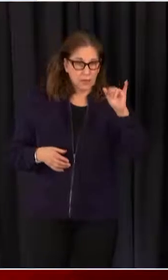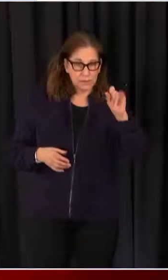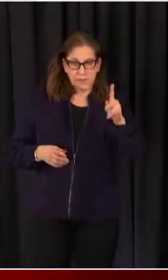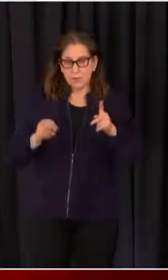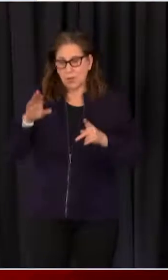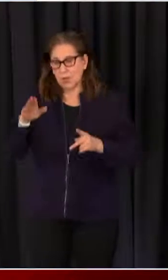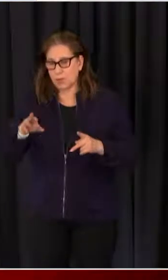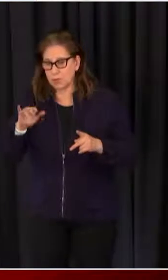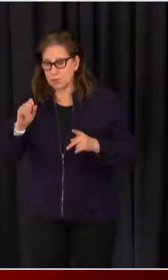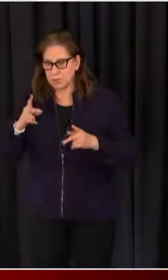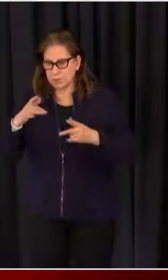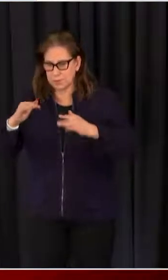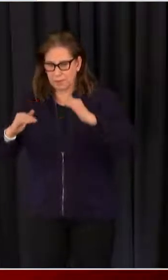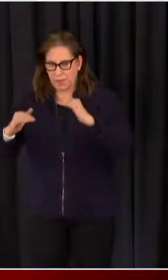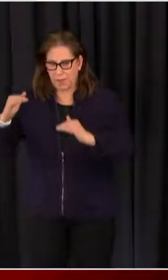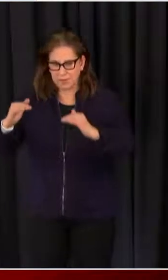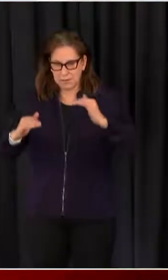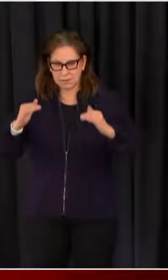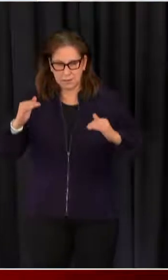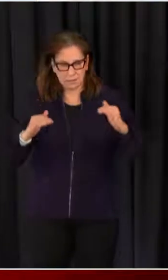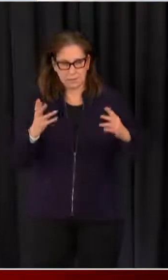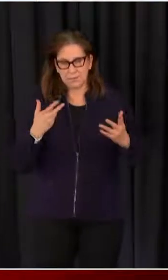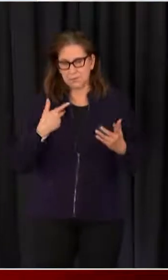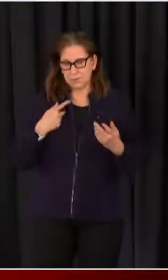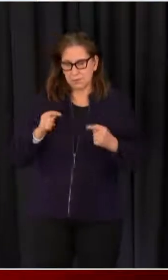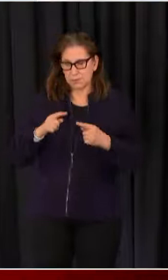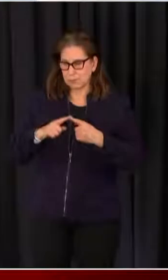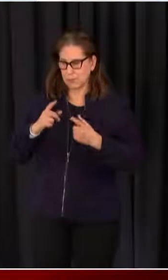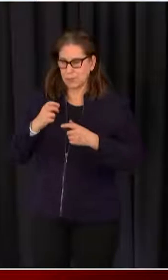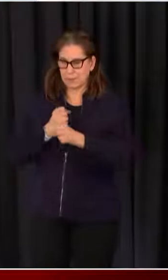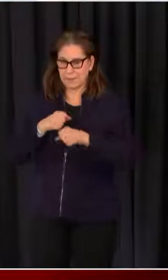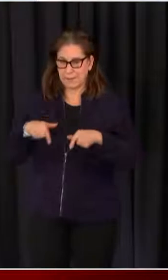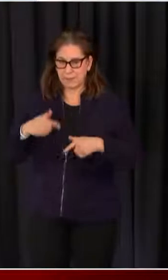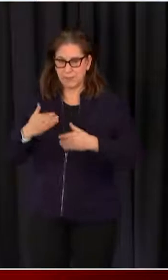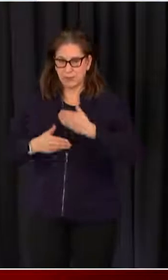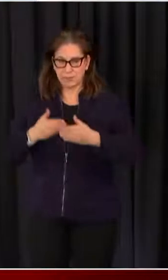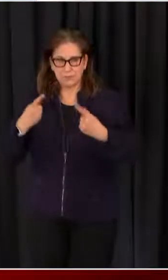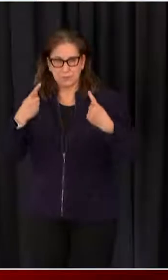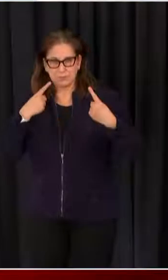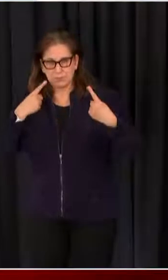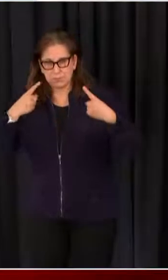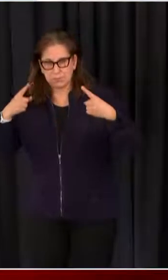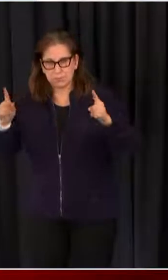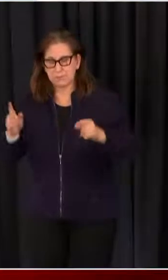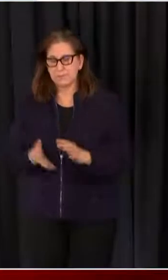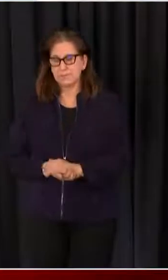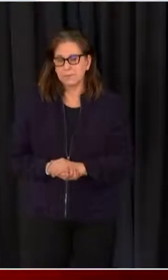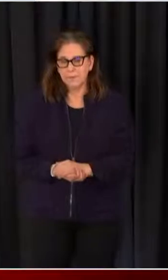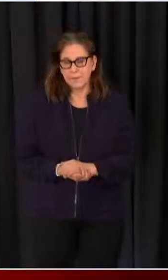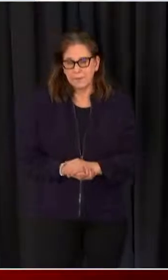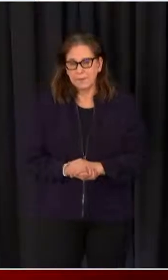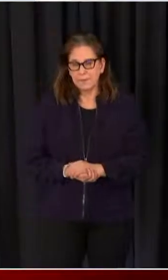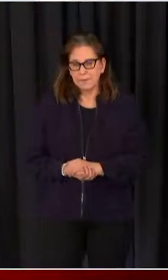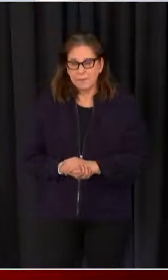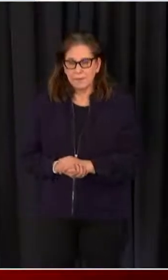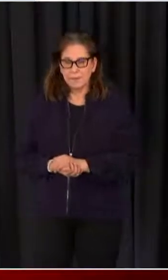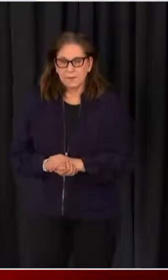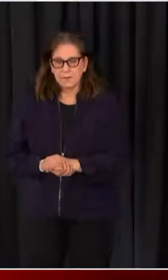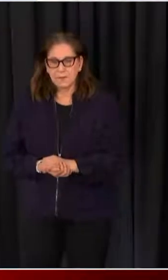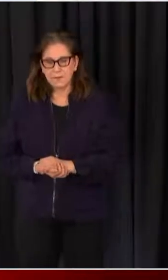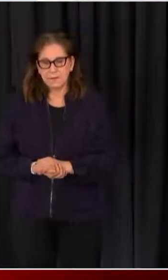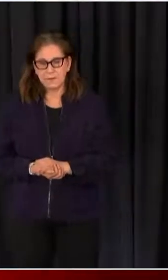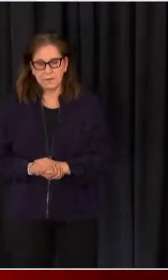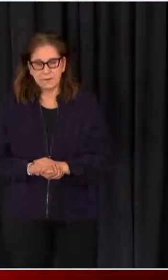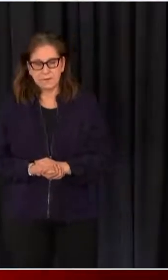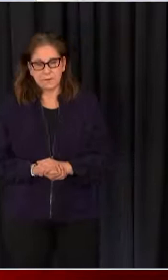So that's kind of how you can expect that process to work long term. So our ability to pulse out or to send out